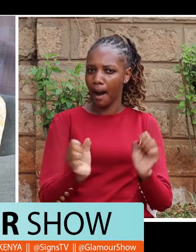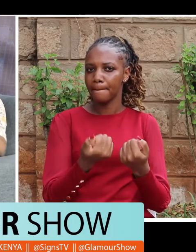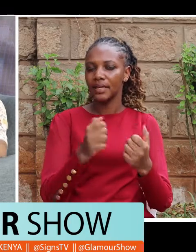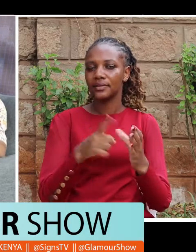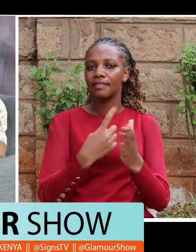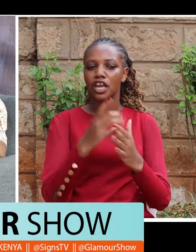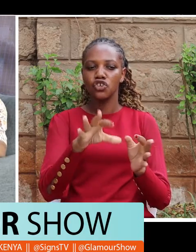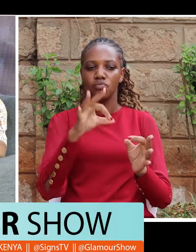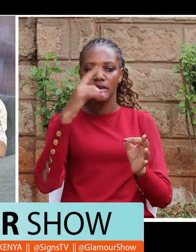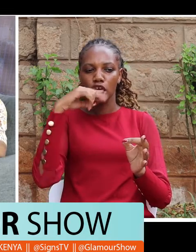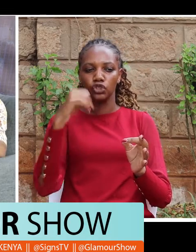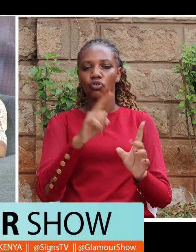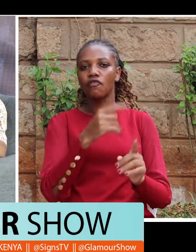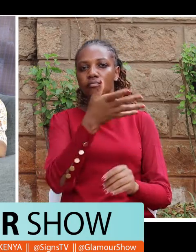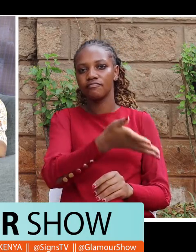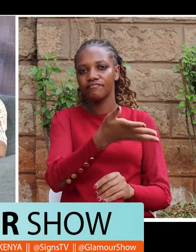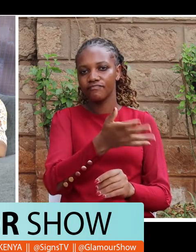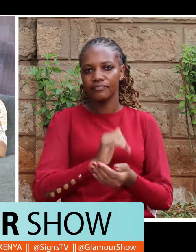it.